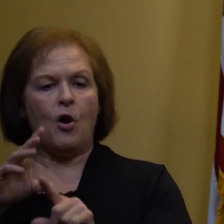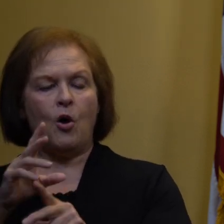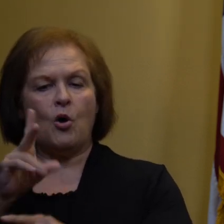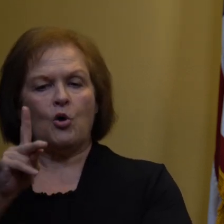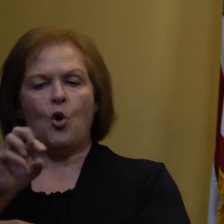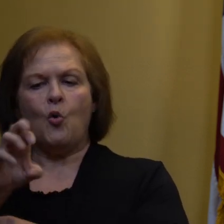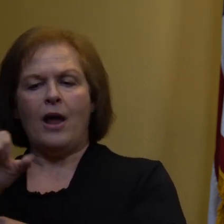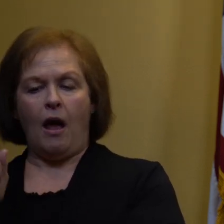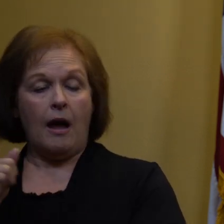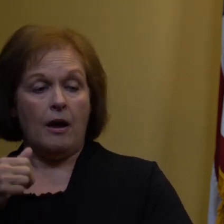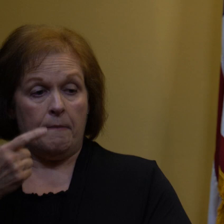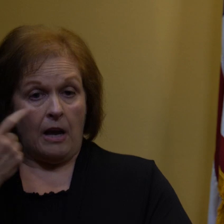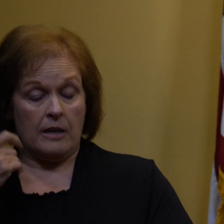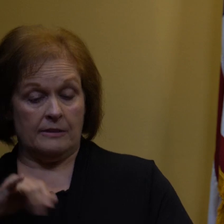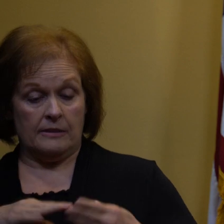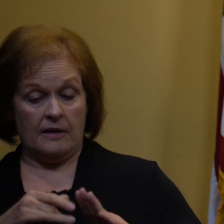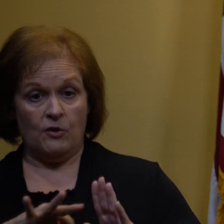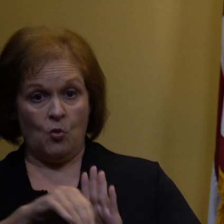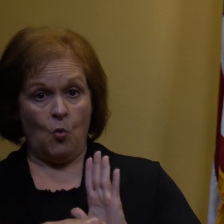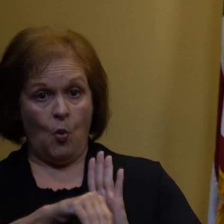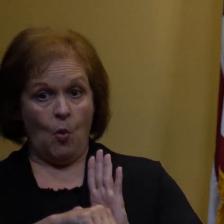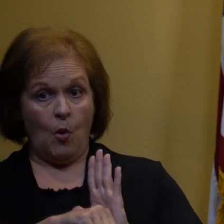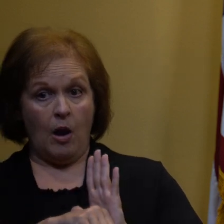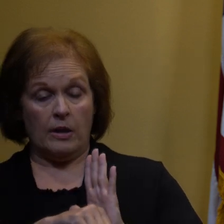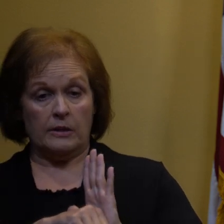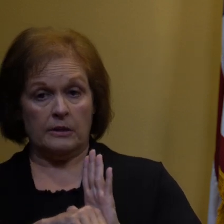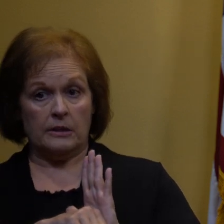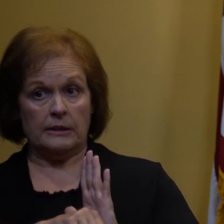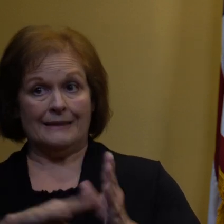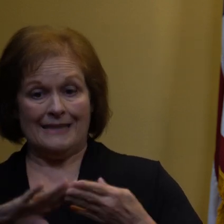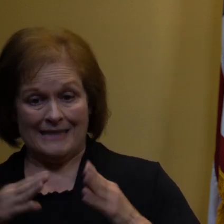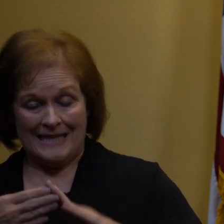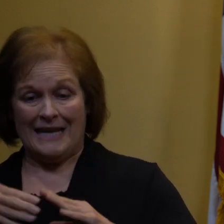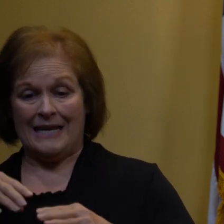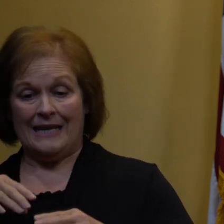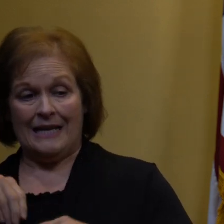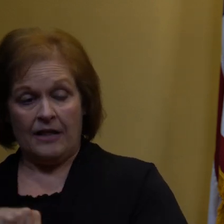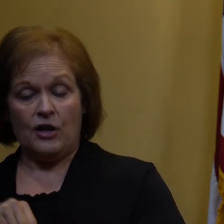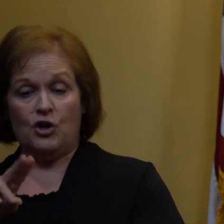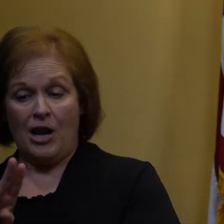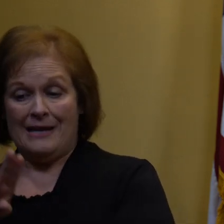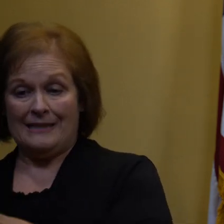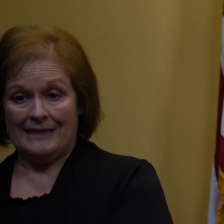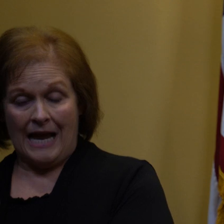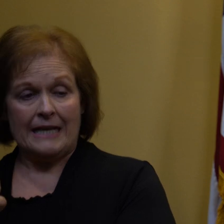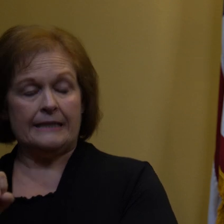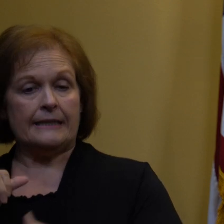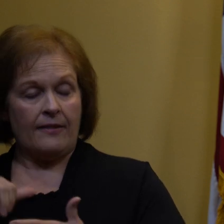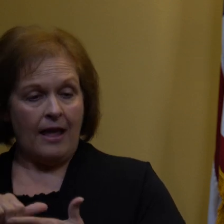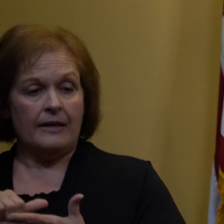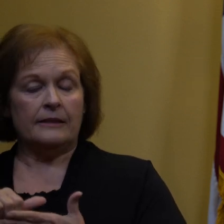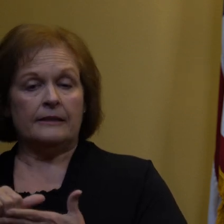Korea. Simply because the city of New Orleans is the city in the United States that is moving